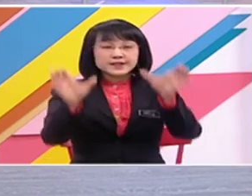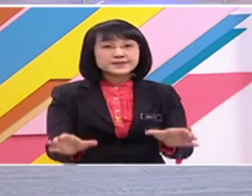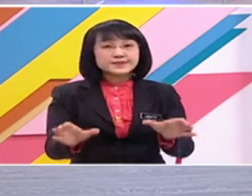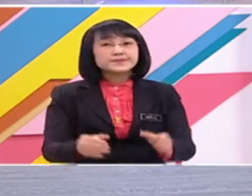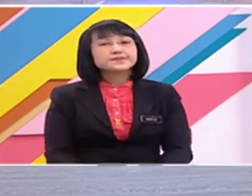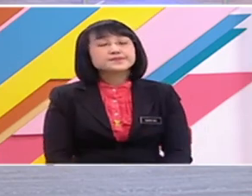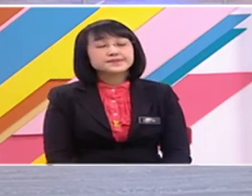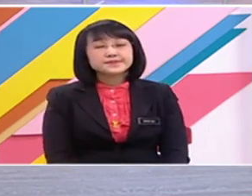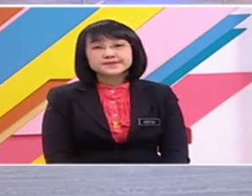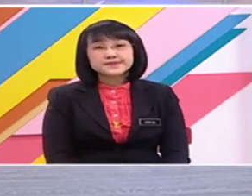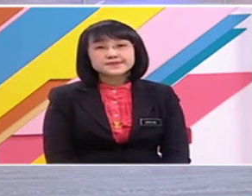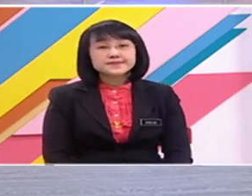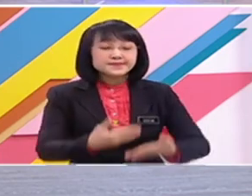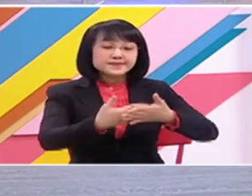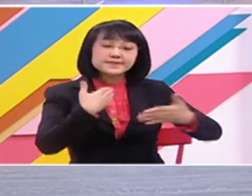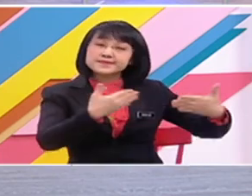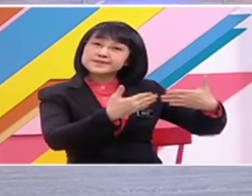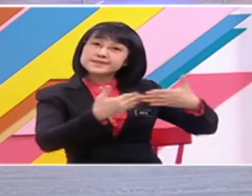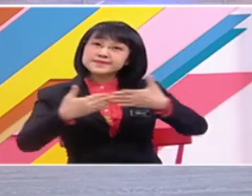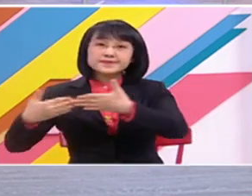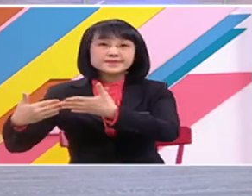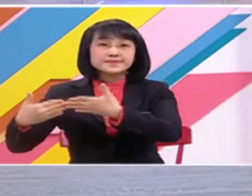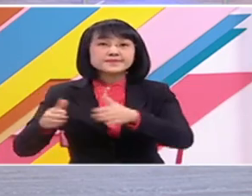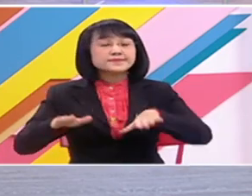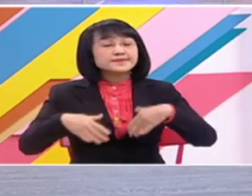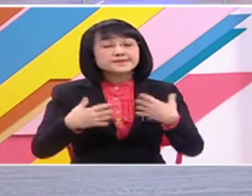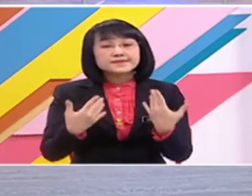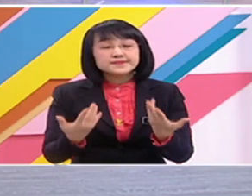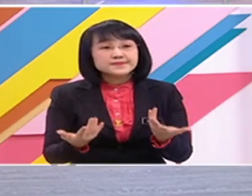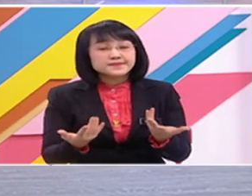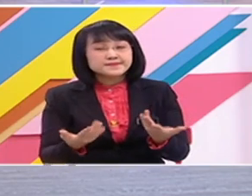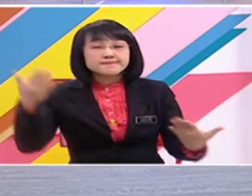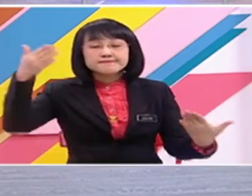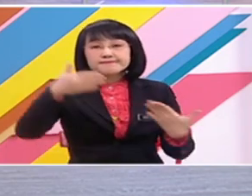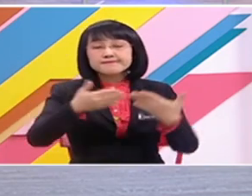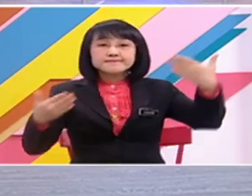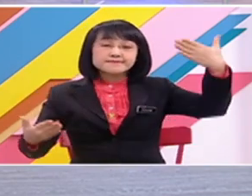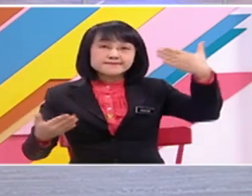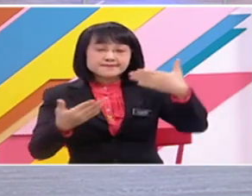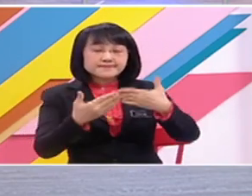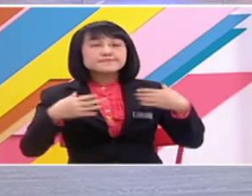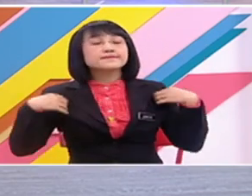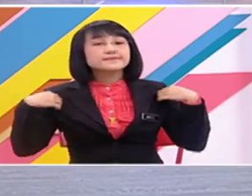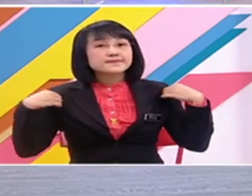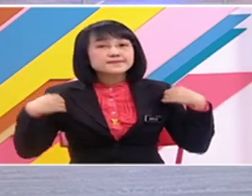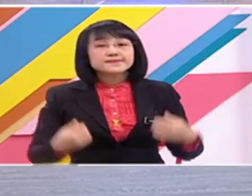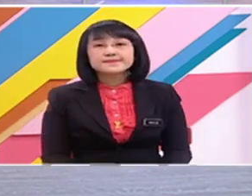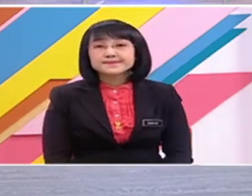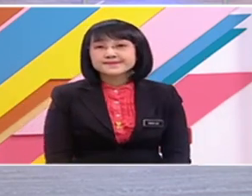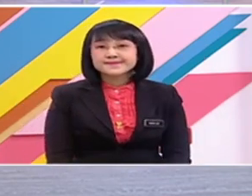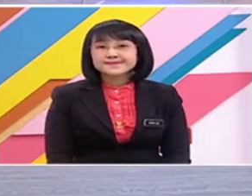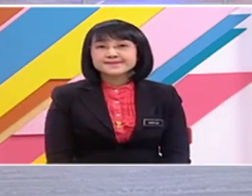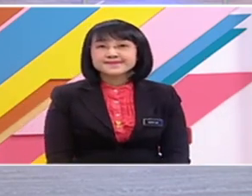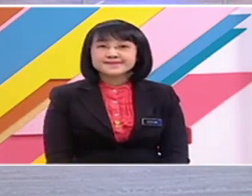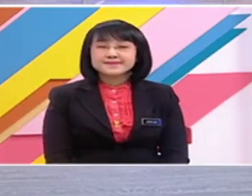right. Before we move on further on how are we gonna maybe match the clothes together, right, teacher? Let's give the students